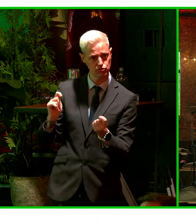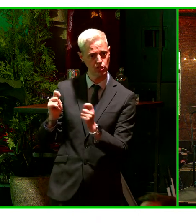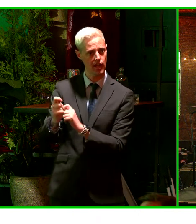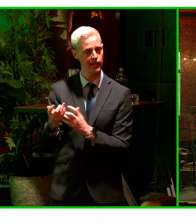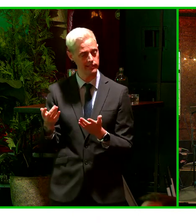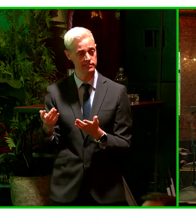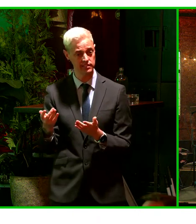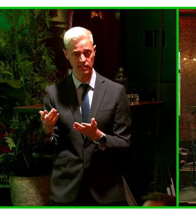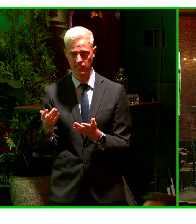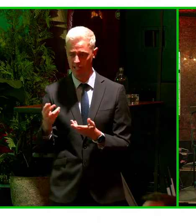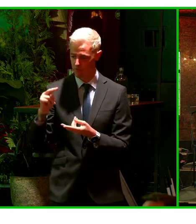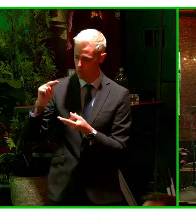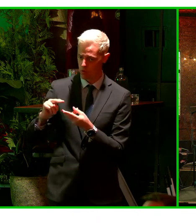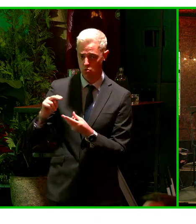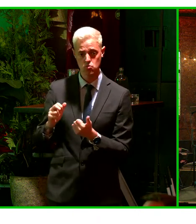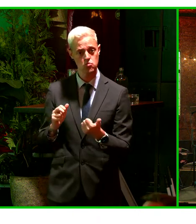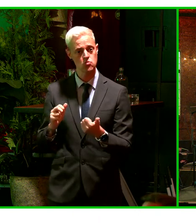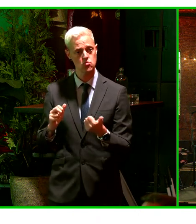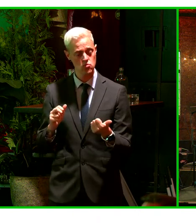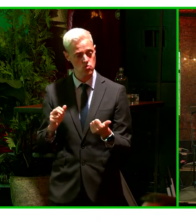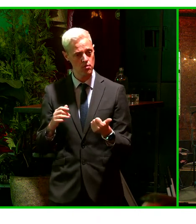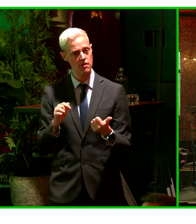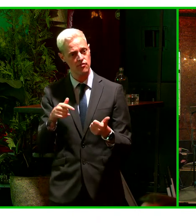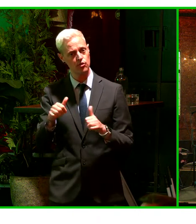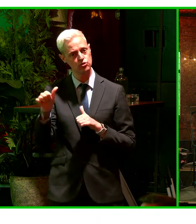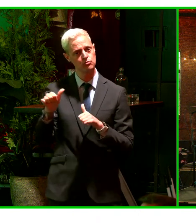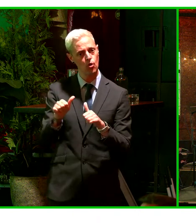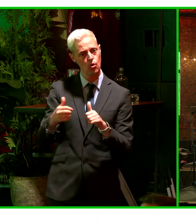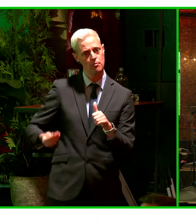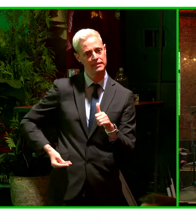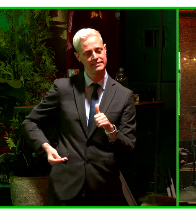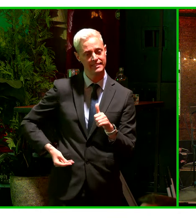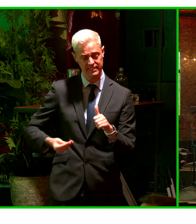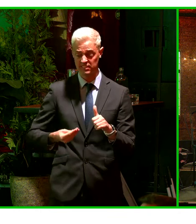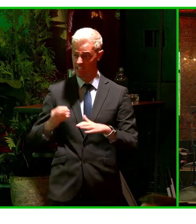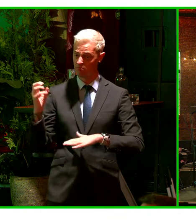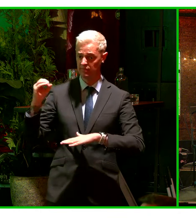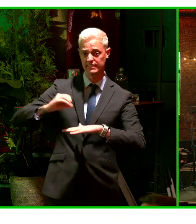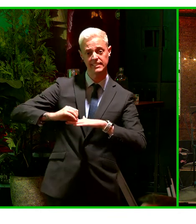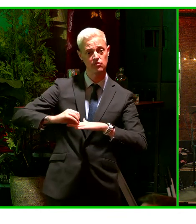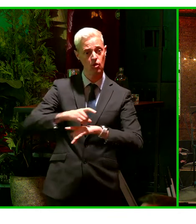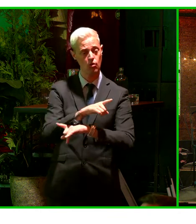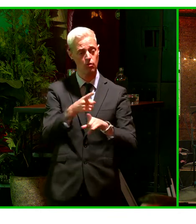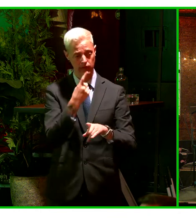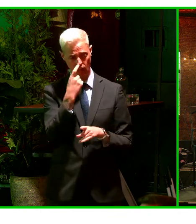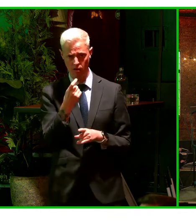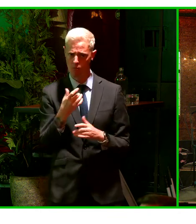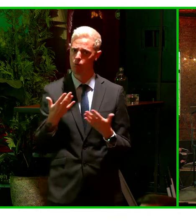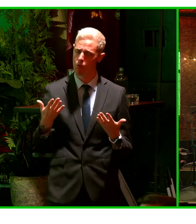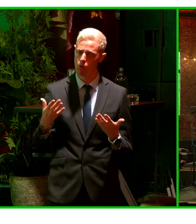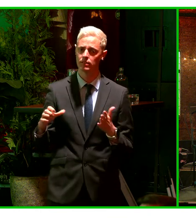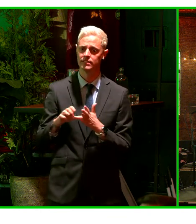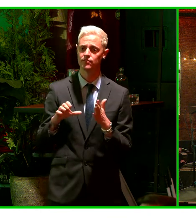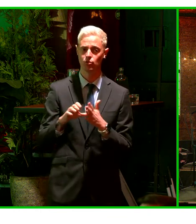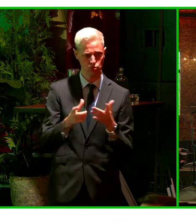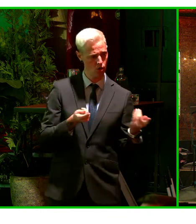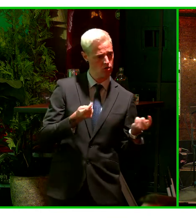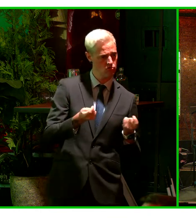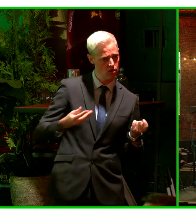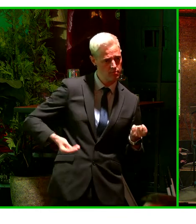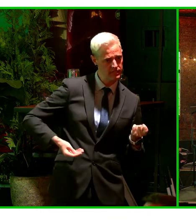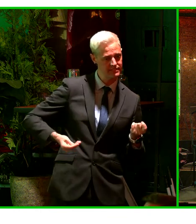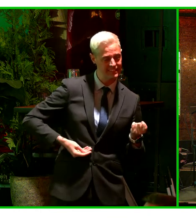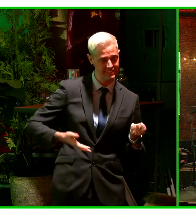significant upfront costs and you're a small business, you may have want to go down that net zero route, but it's incredibly difficult for you whilst running your business to